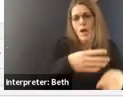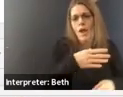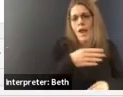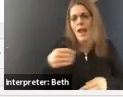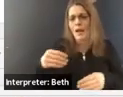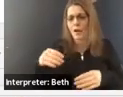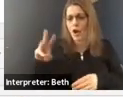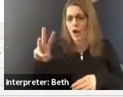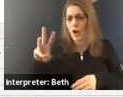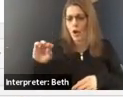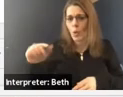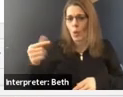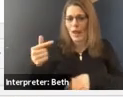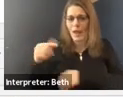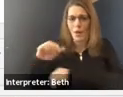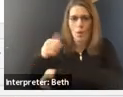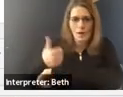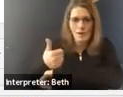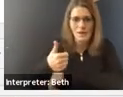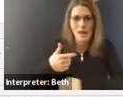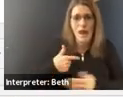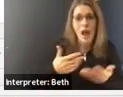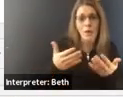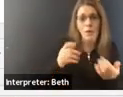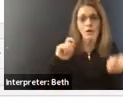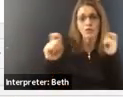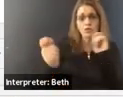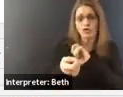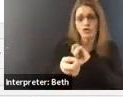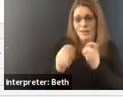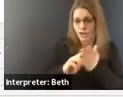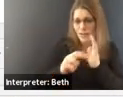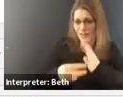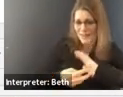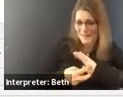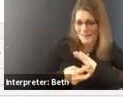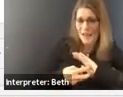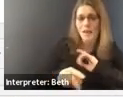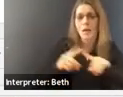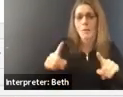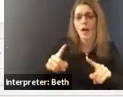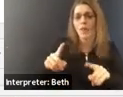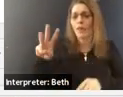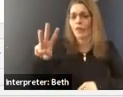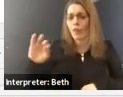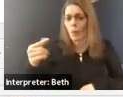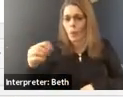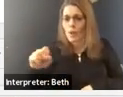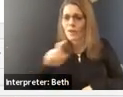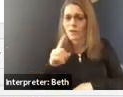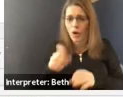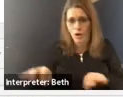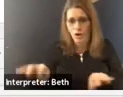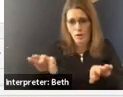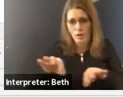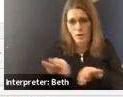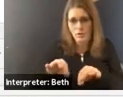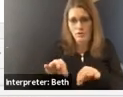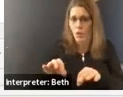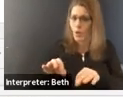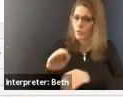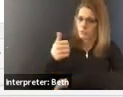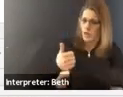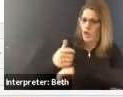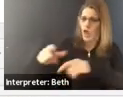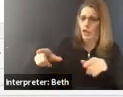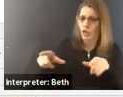intent, but the wings are really important. So locating those in space, 3D space,